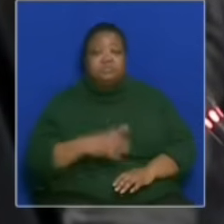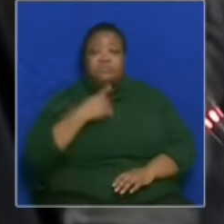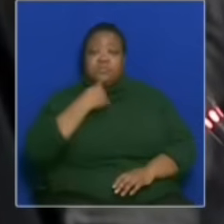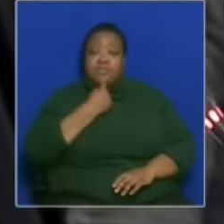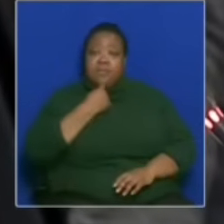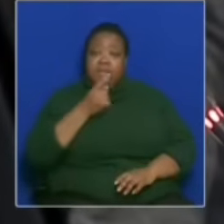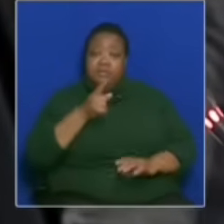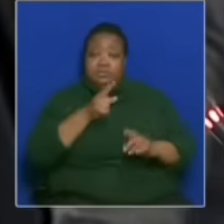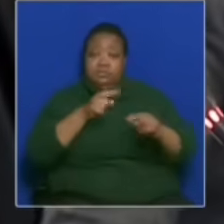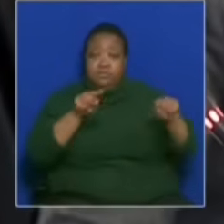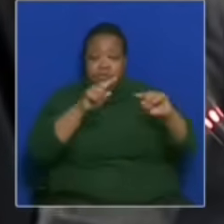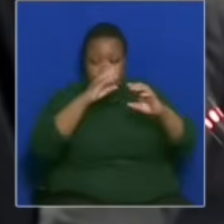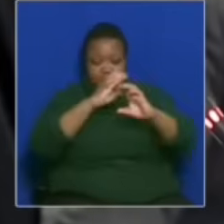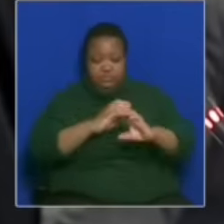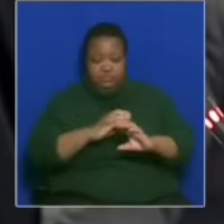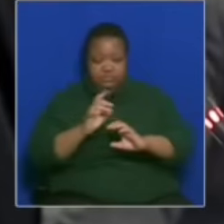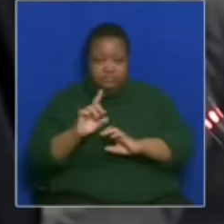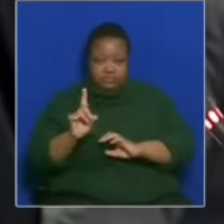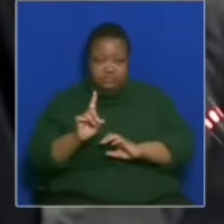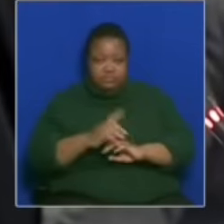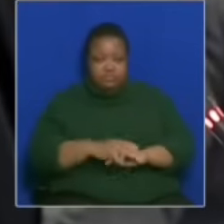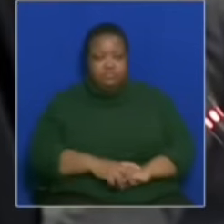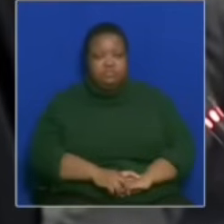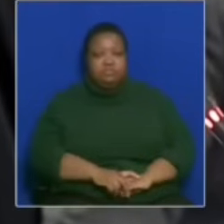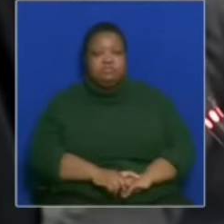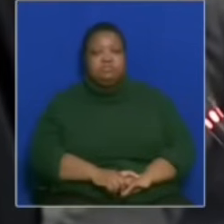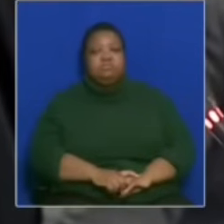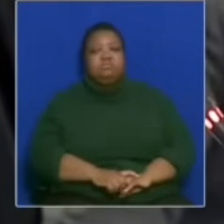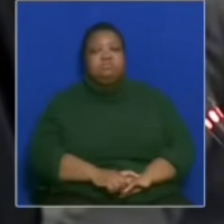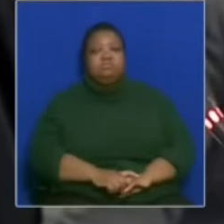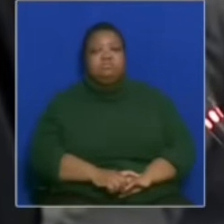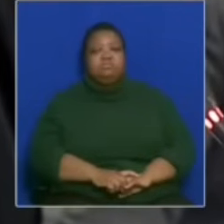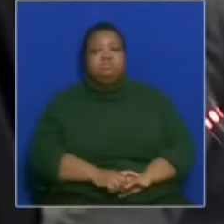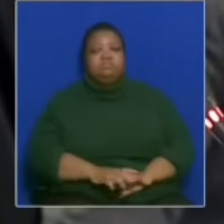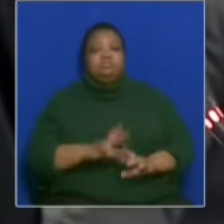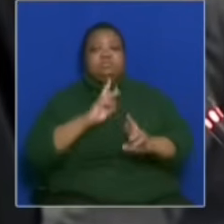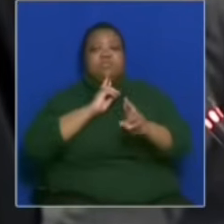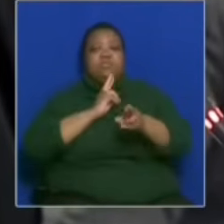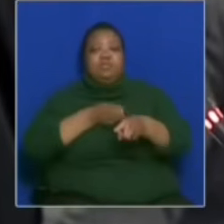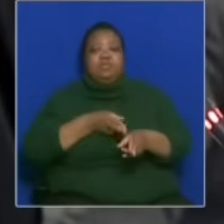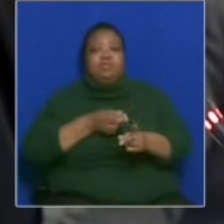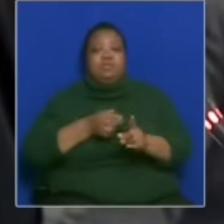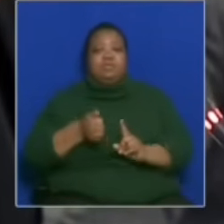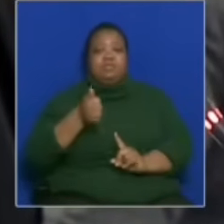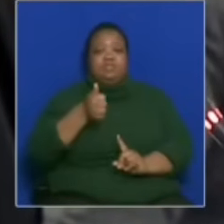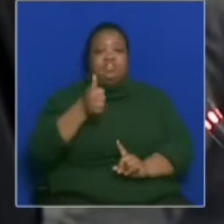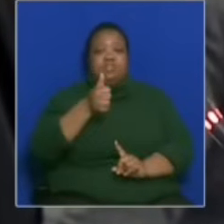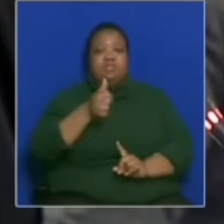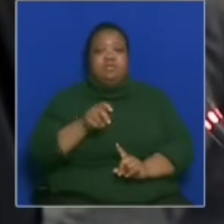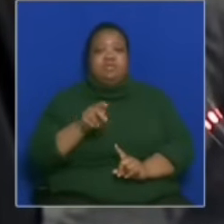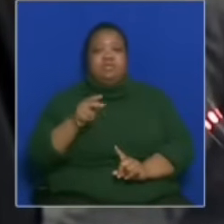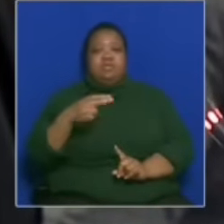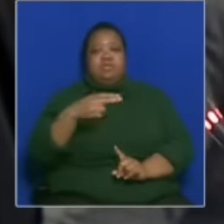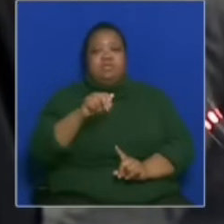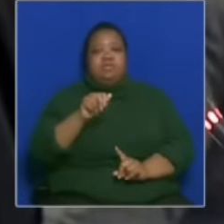is the response of General Carne at